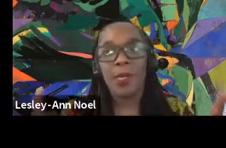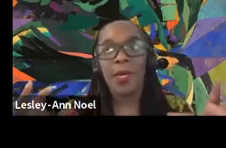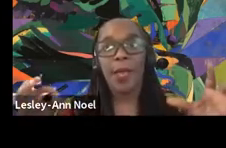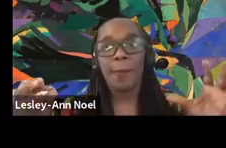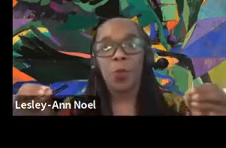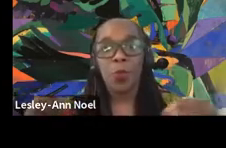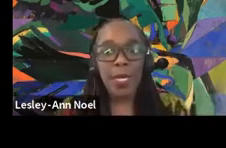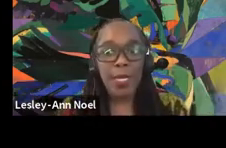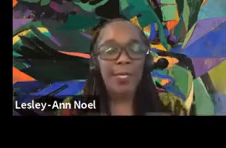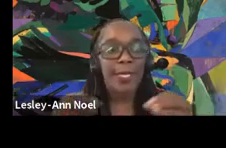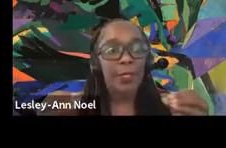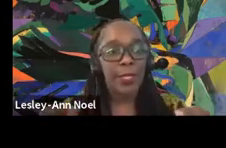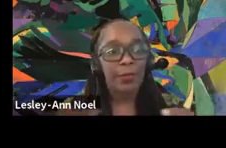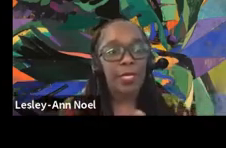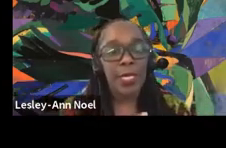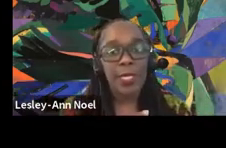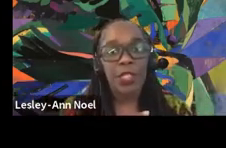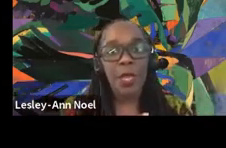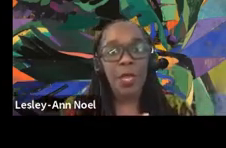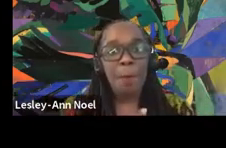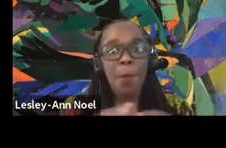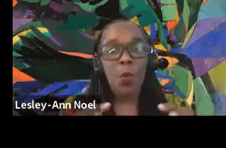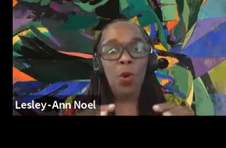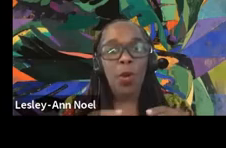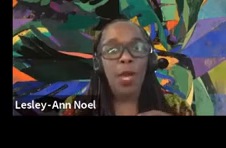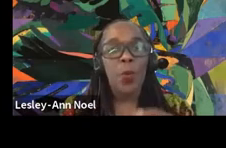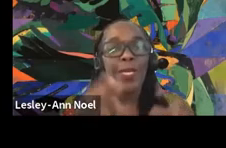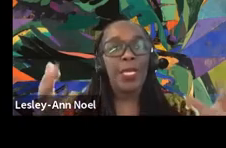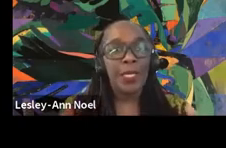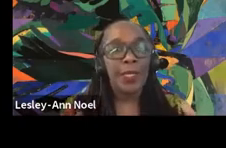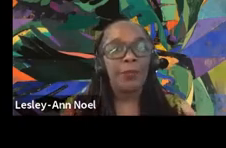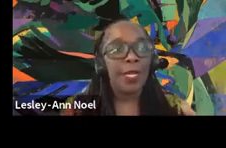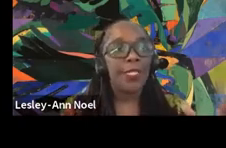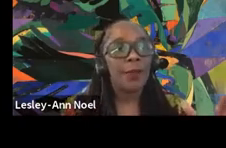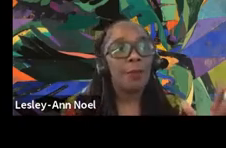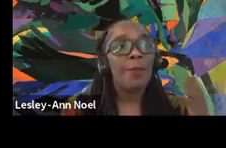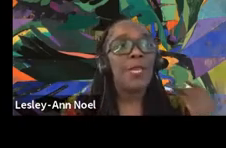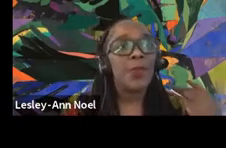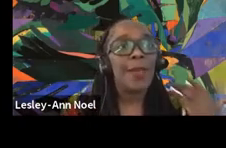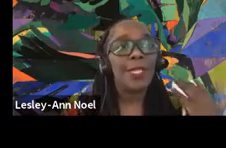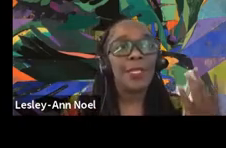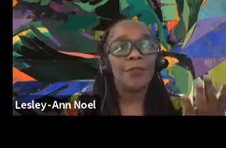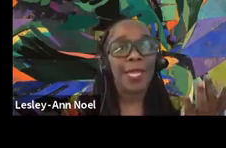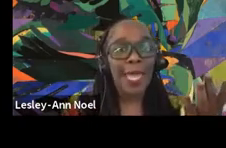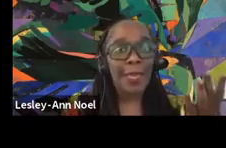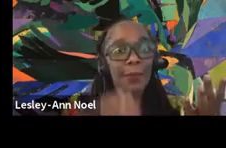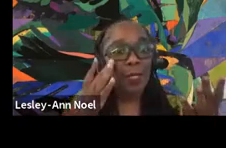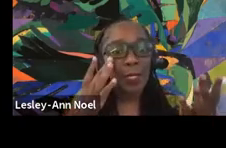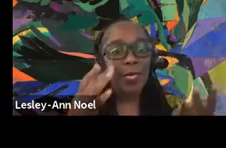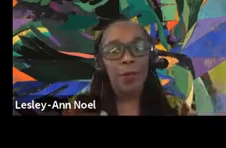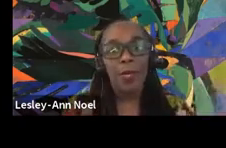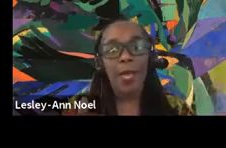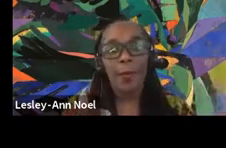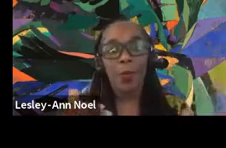decolonial work, decolonial research will look different, maybe because we have these different